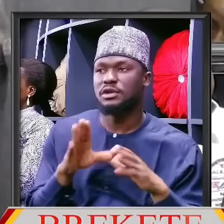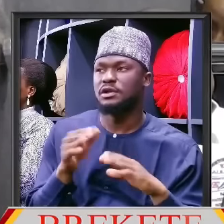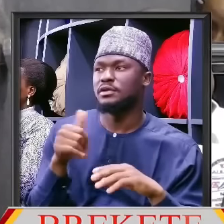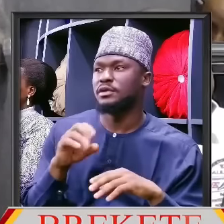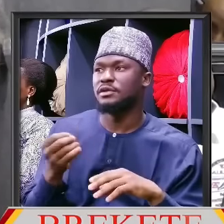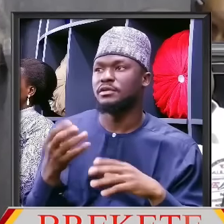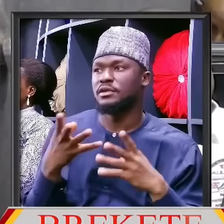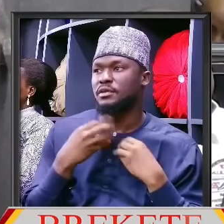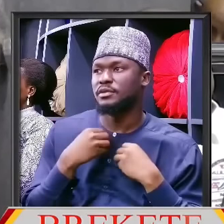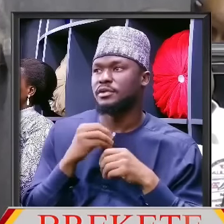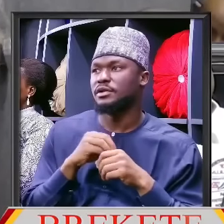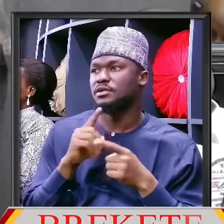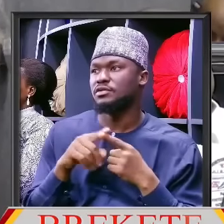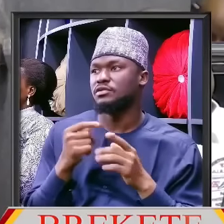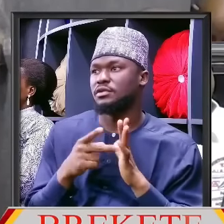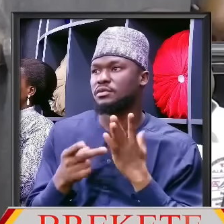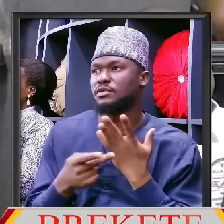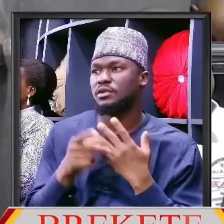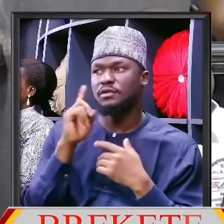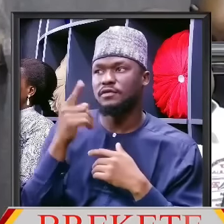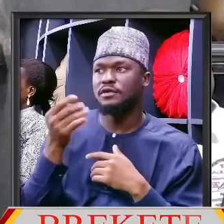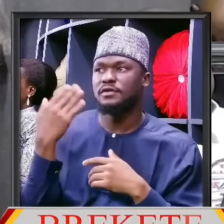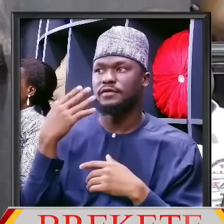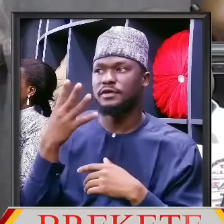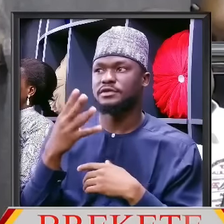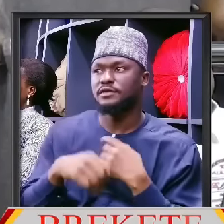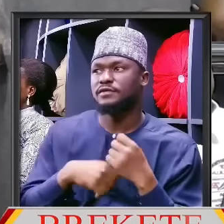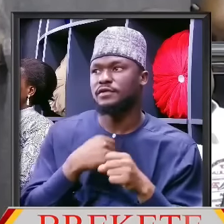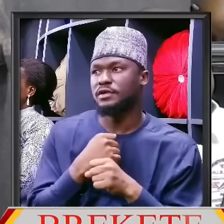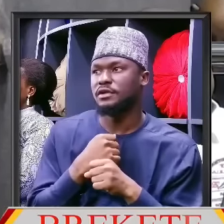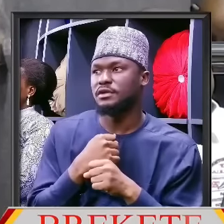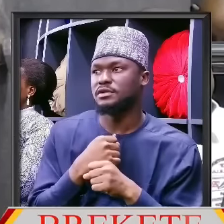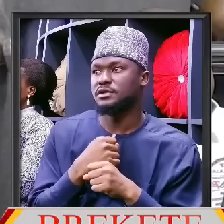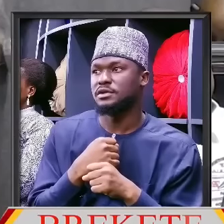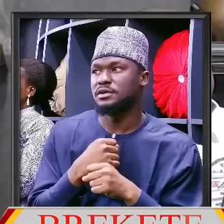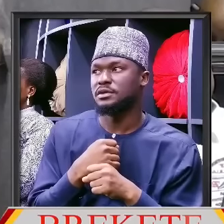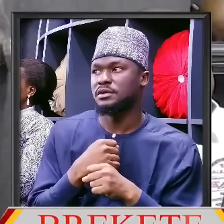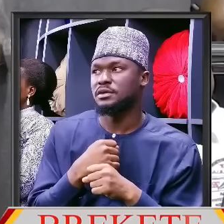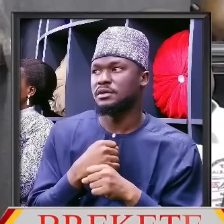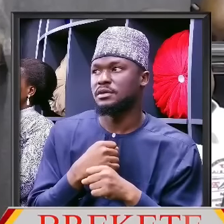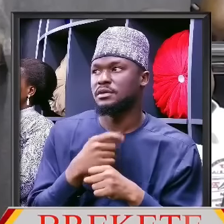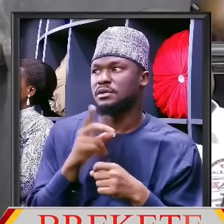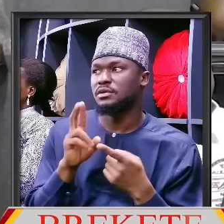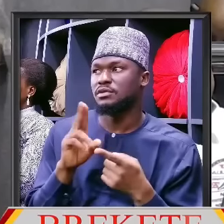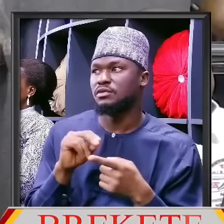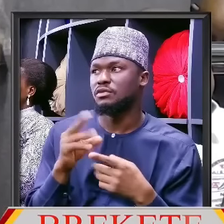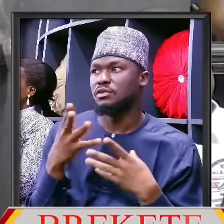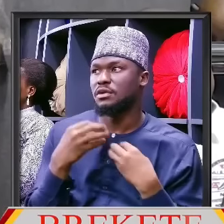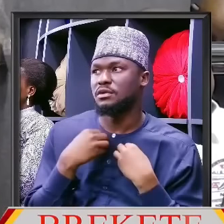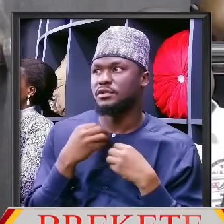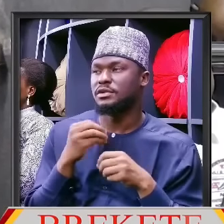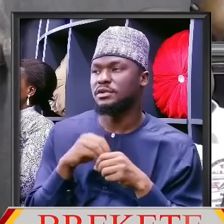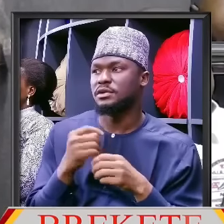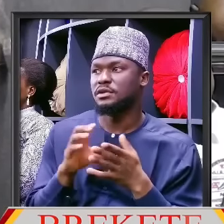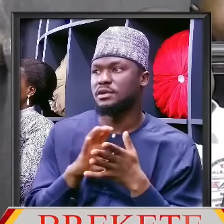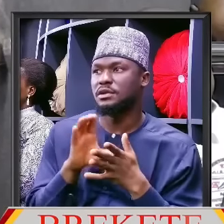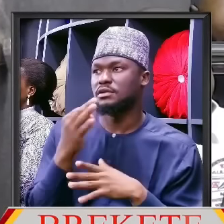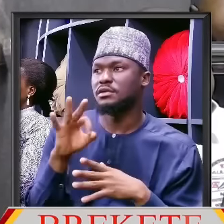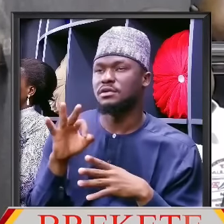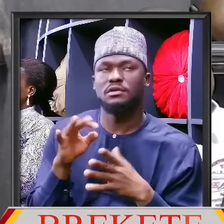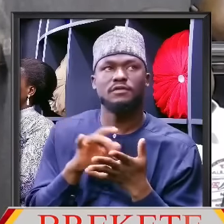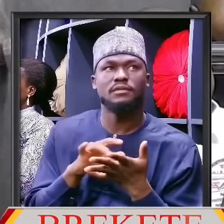program. For the past 4 years, there has been no admission into the College of Medicine. Okay. You can come check